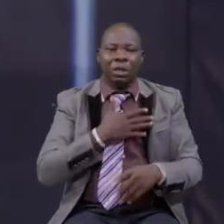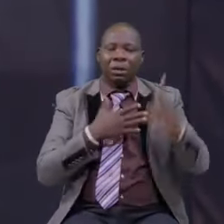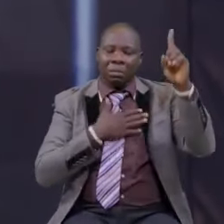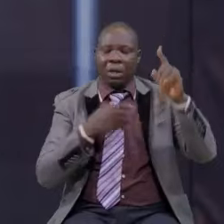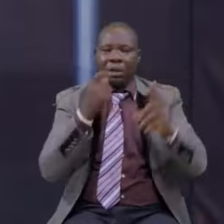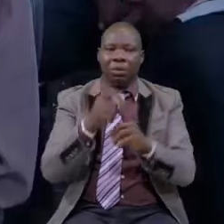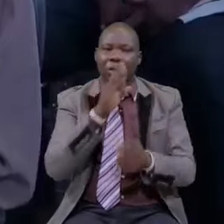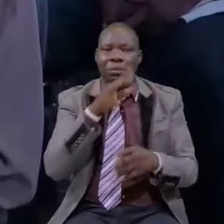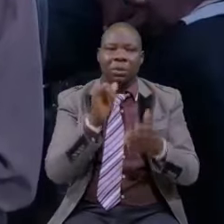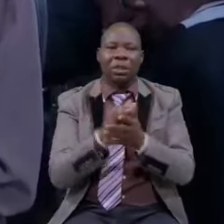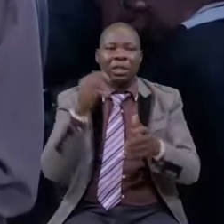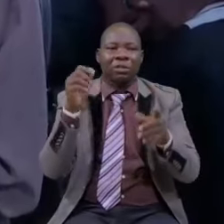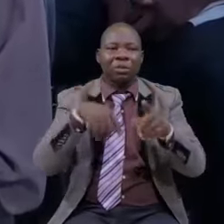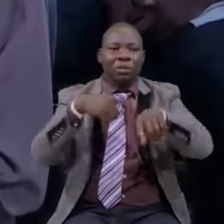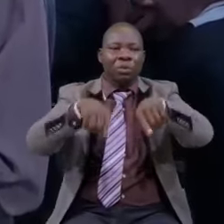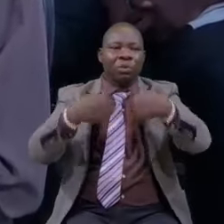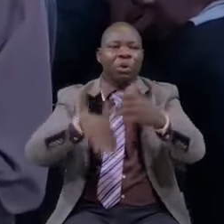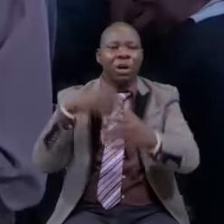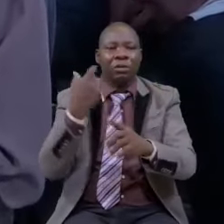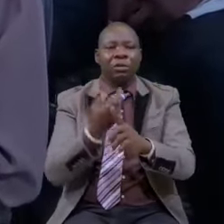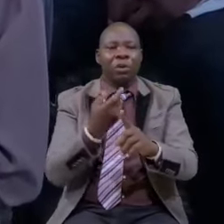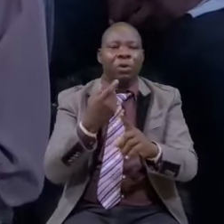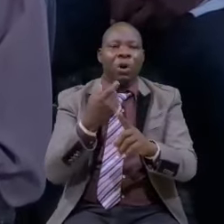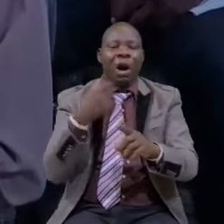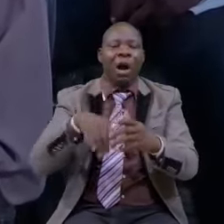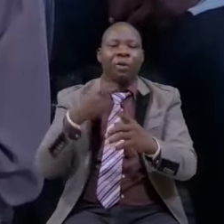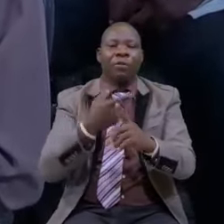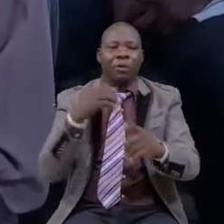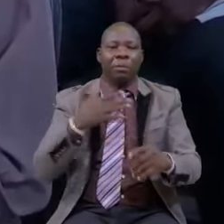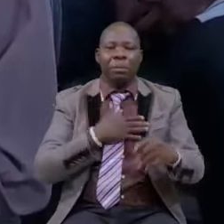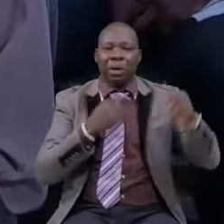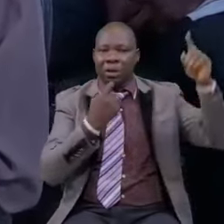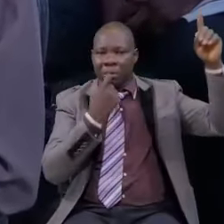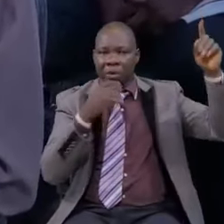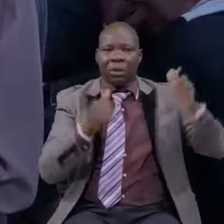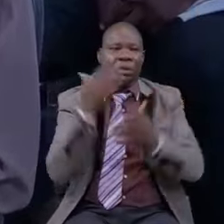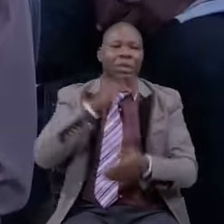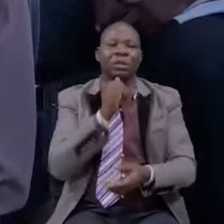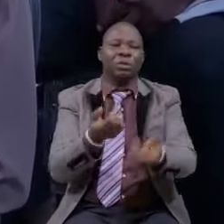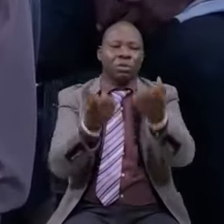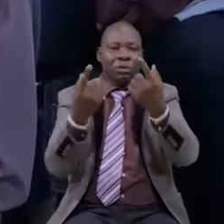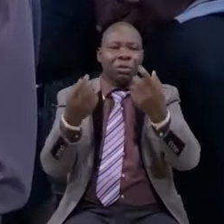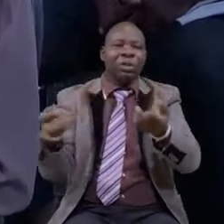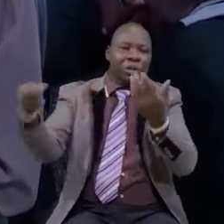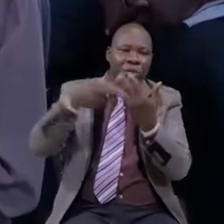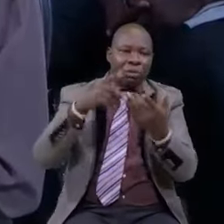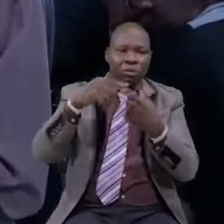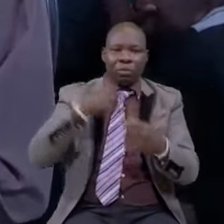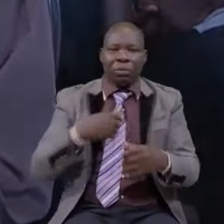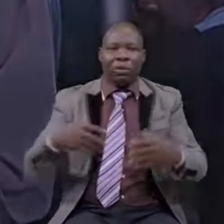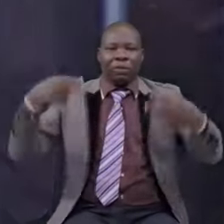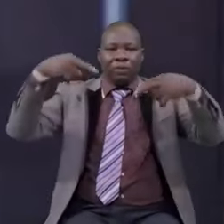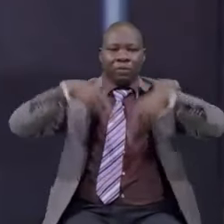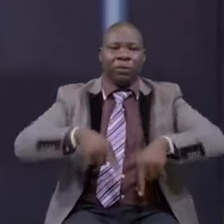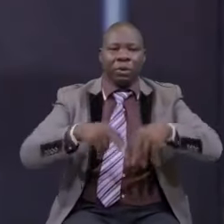mouth. It shall not return unto me void, but it shall accomplish. The word